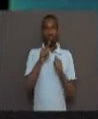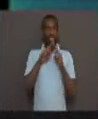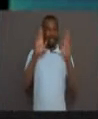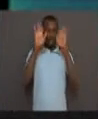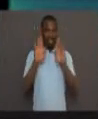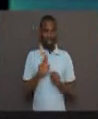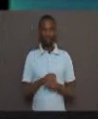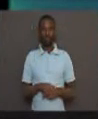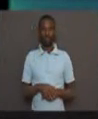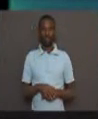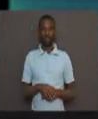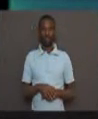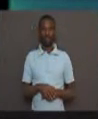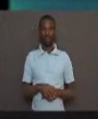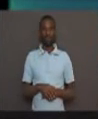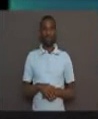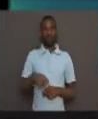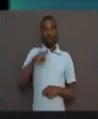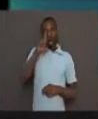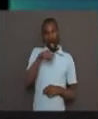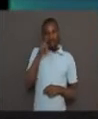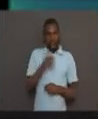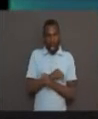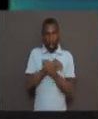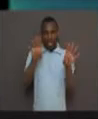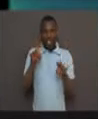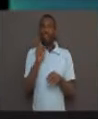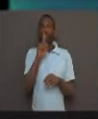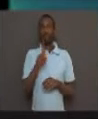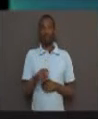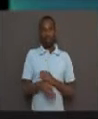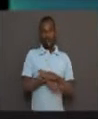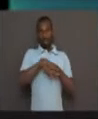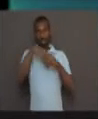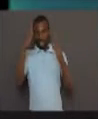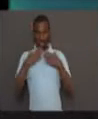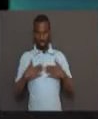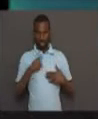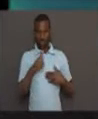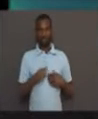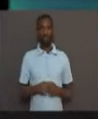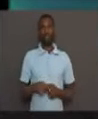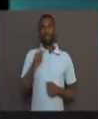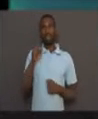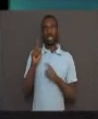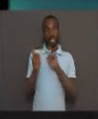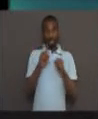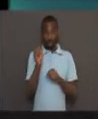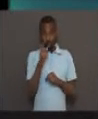Alpha ray emission that occurs outside of the body is not